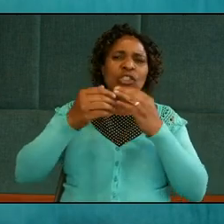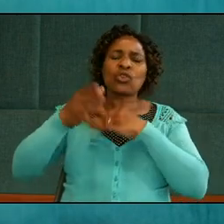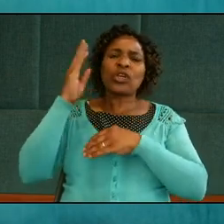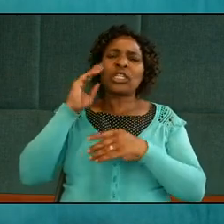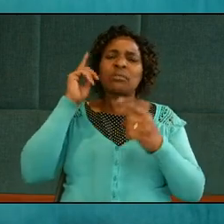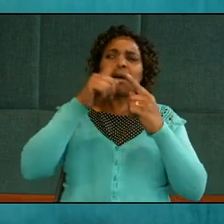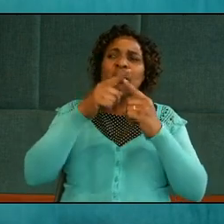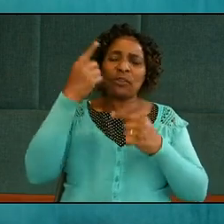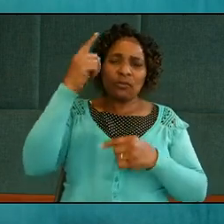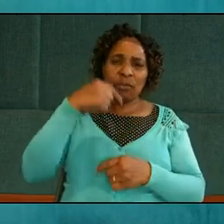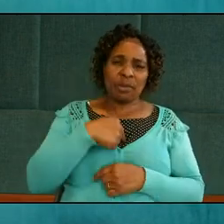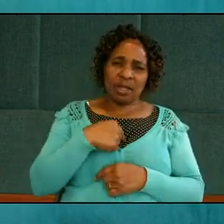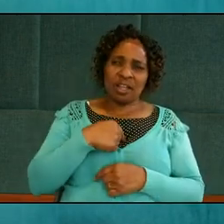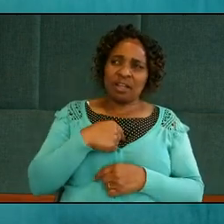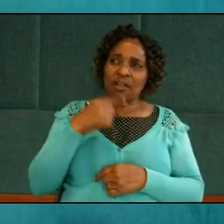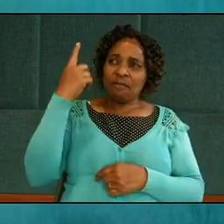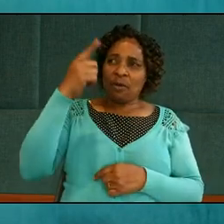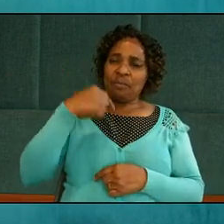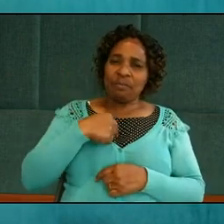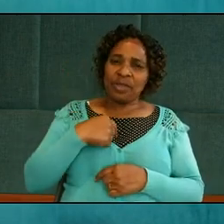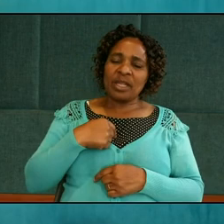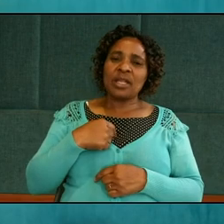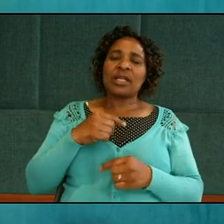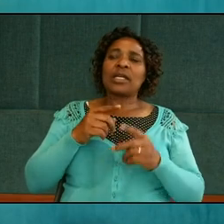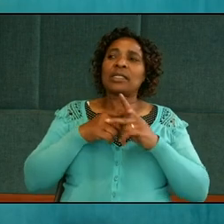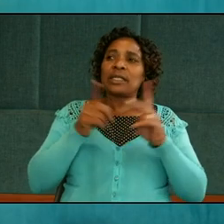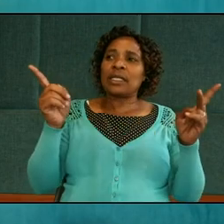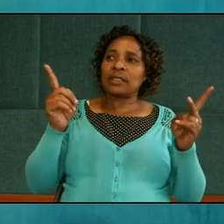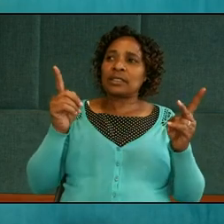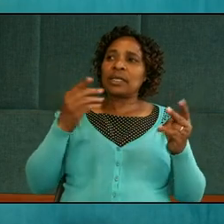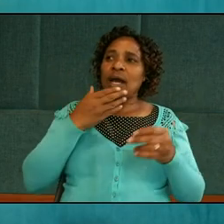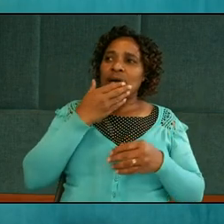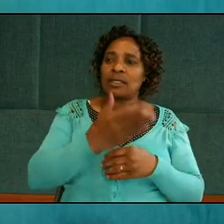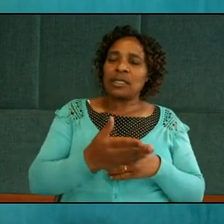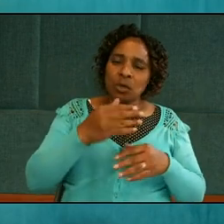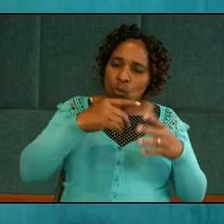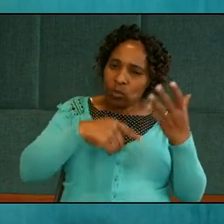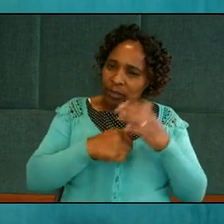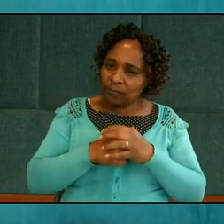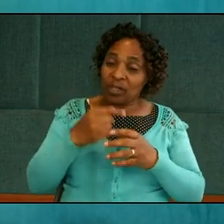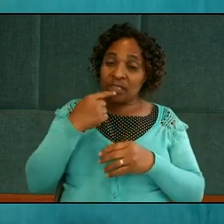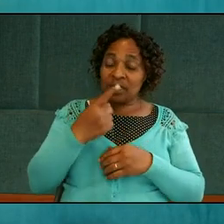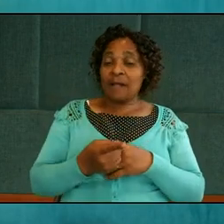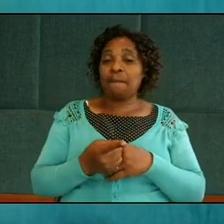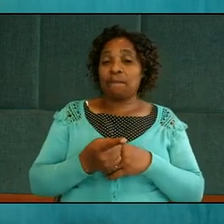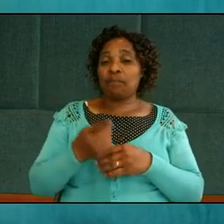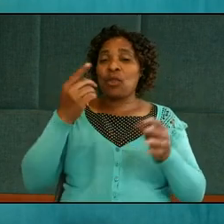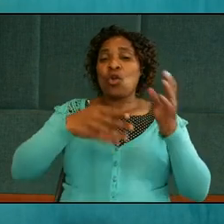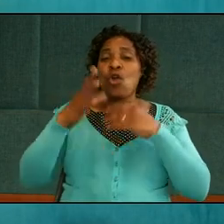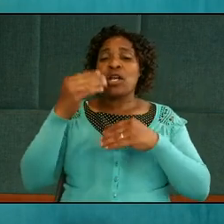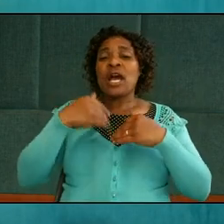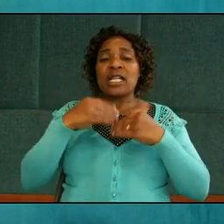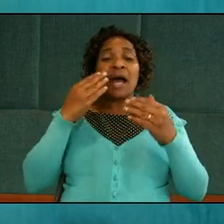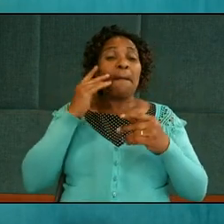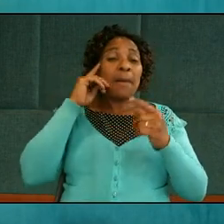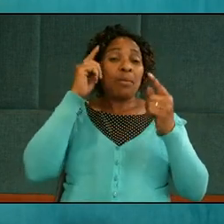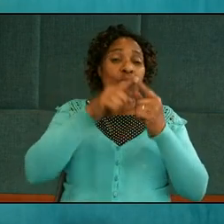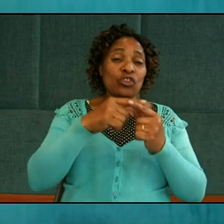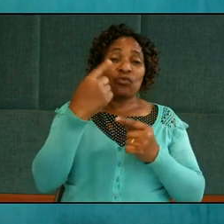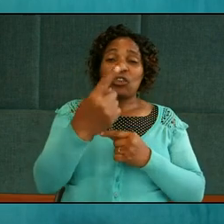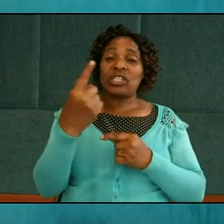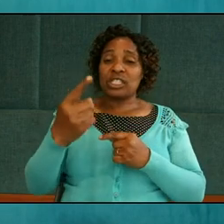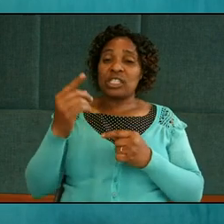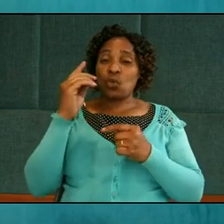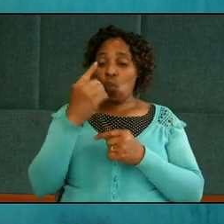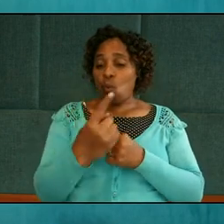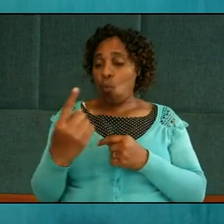for me? So for me, I'd first start by answering and by saying that God has a purpose for each and